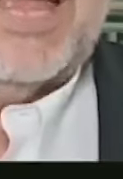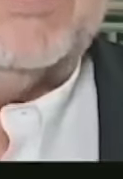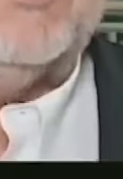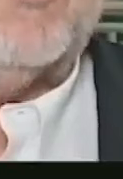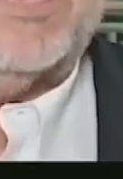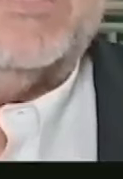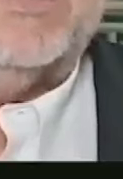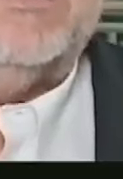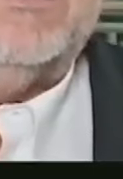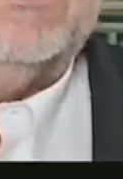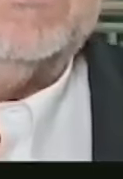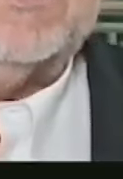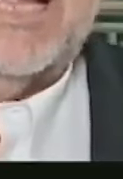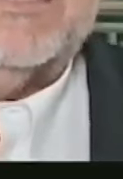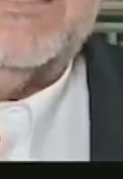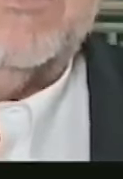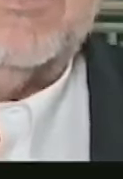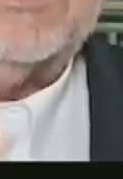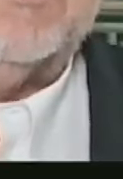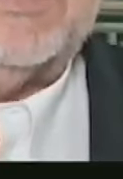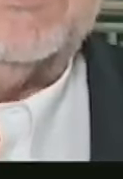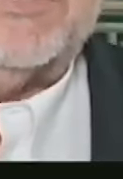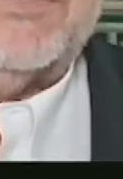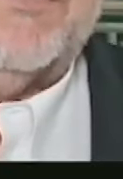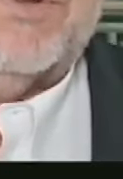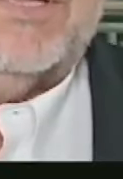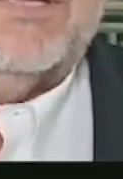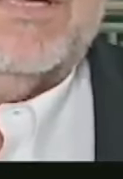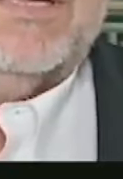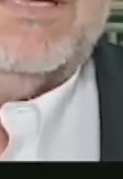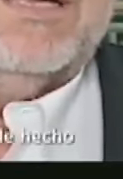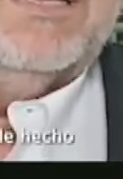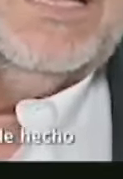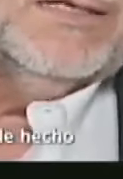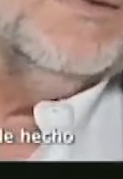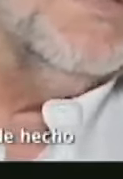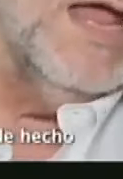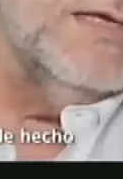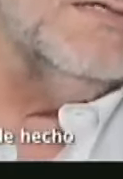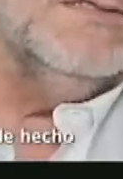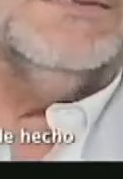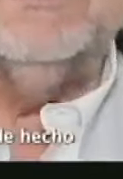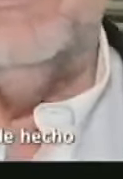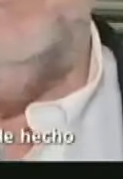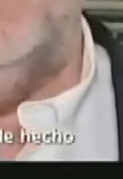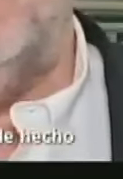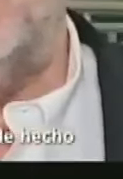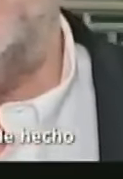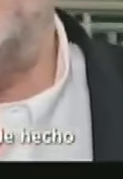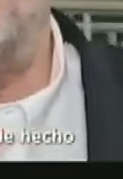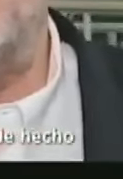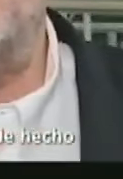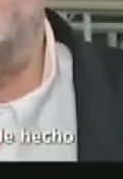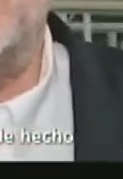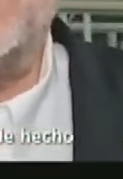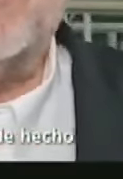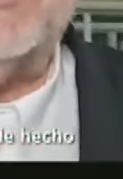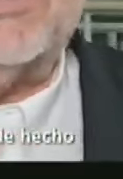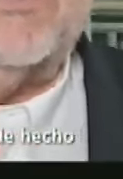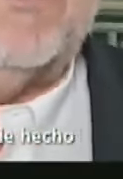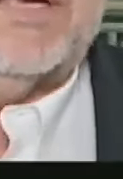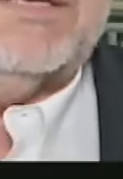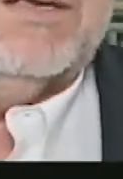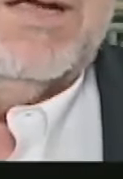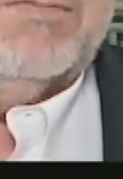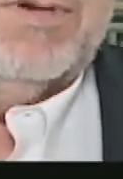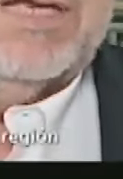slave society really started around 1763, later than many other countries in the